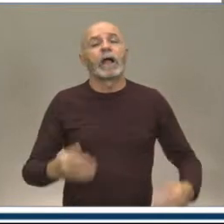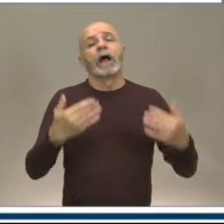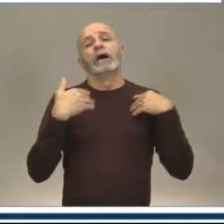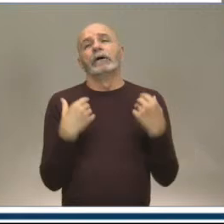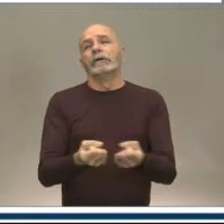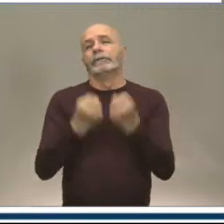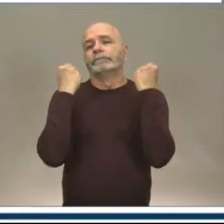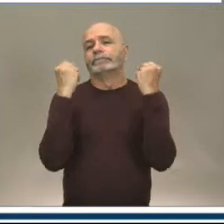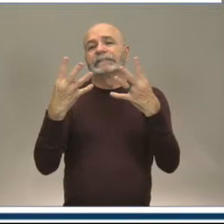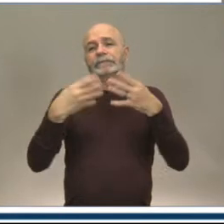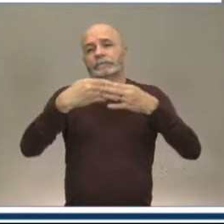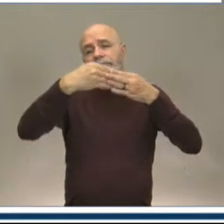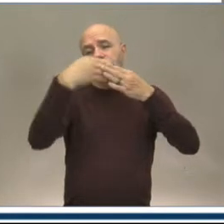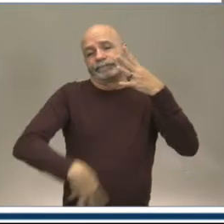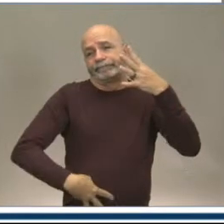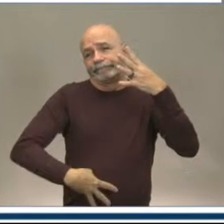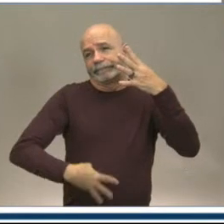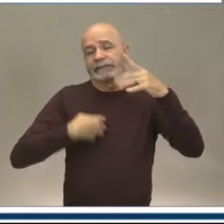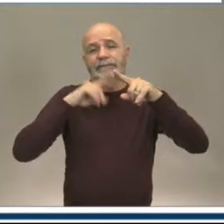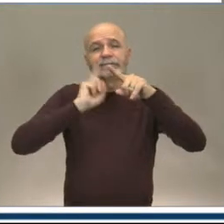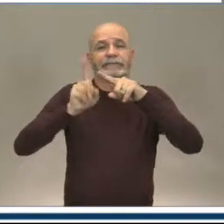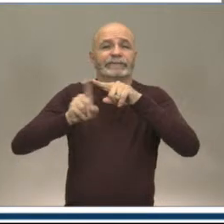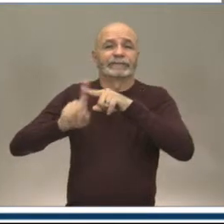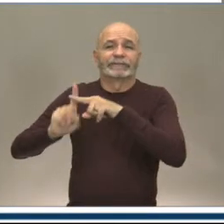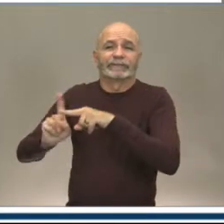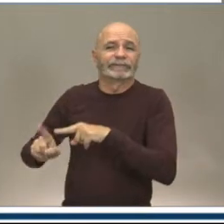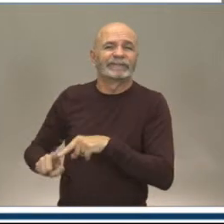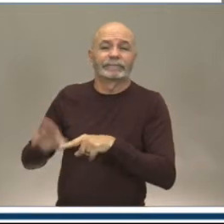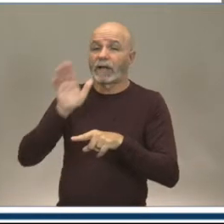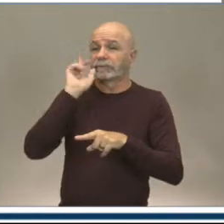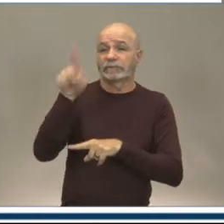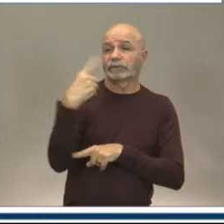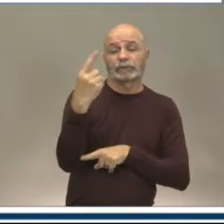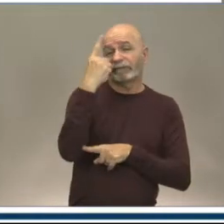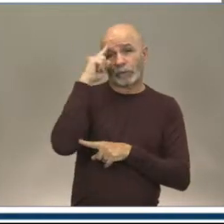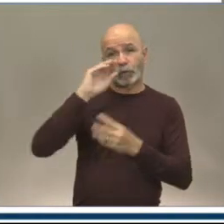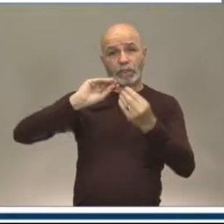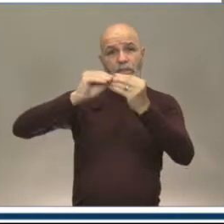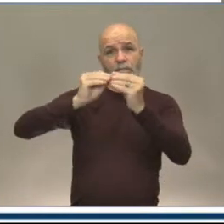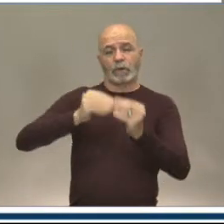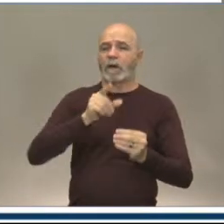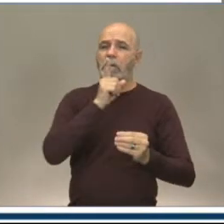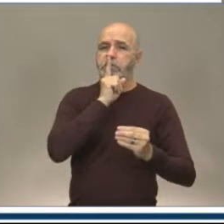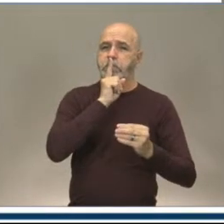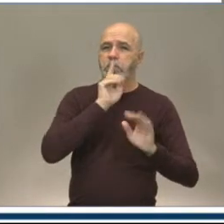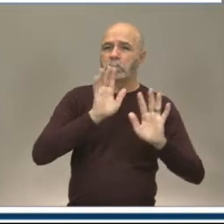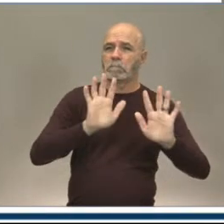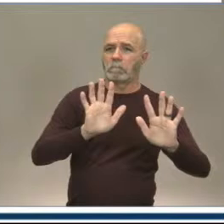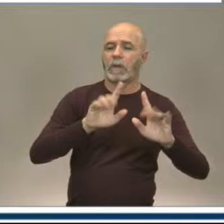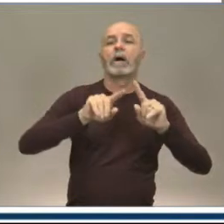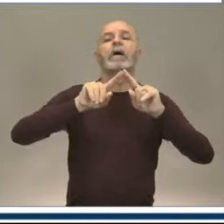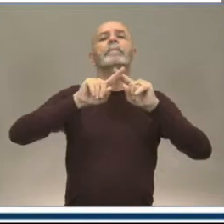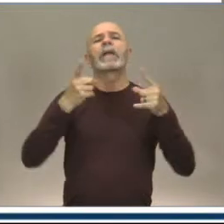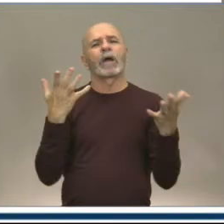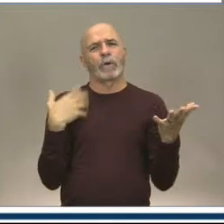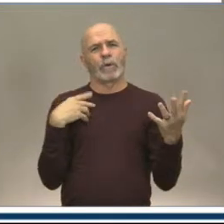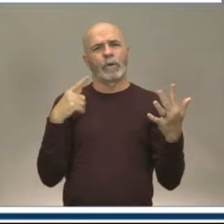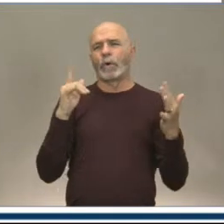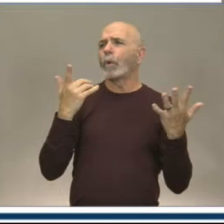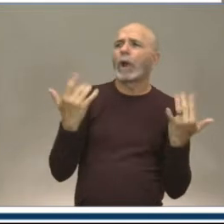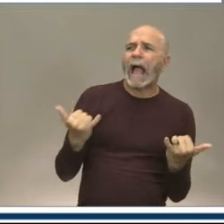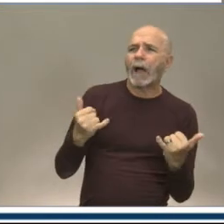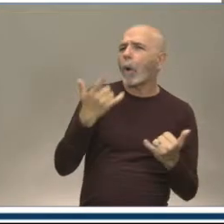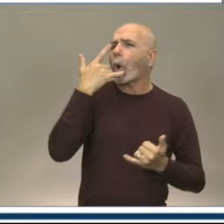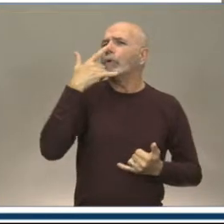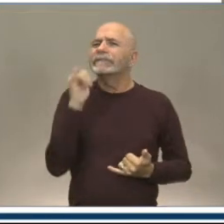of things. It's not just case number. It's what is the pattern of the time trend. The 7-day average